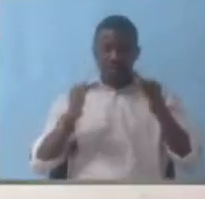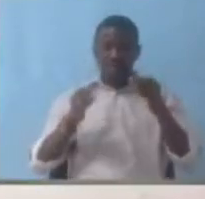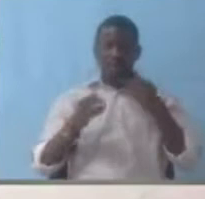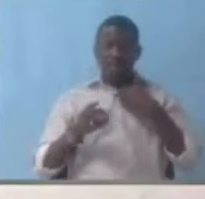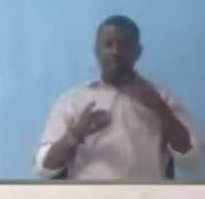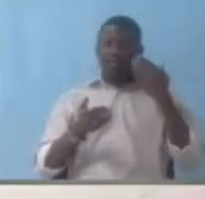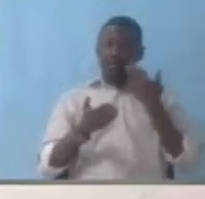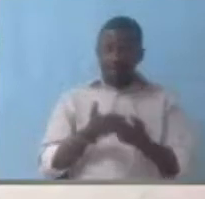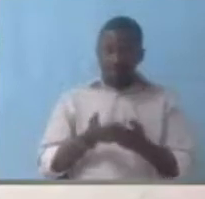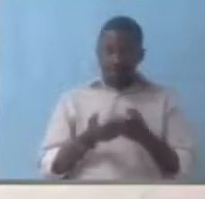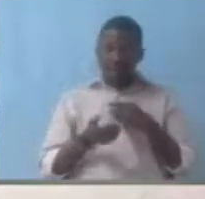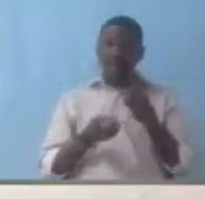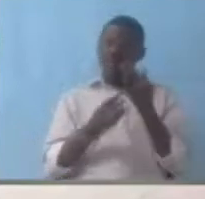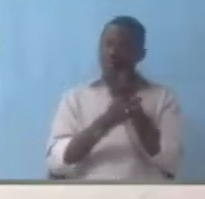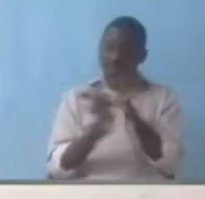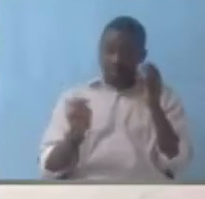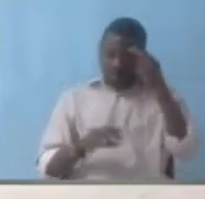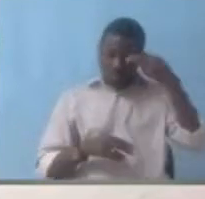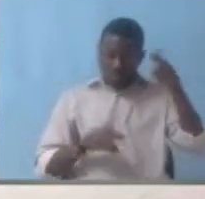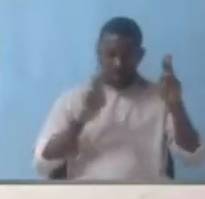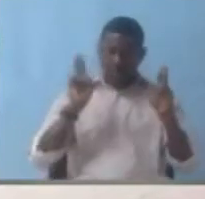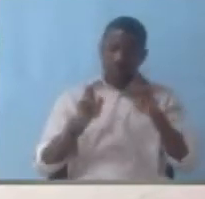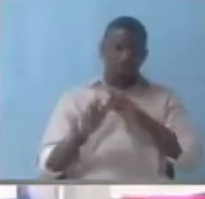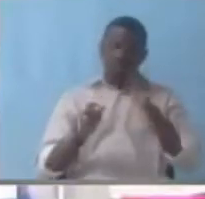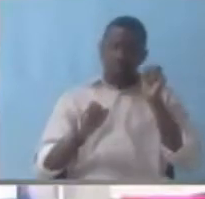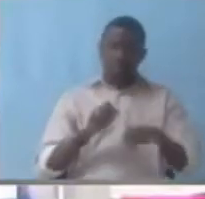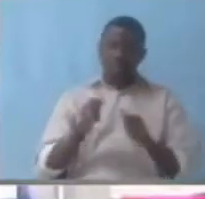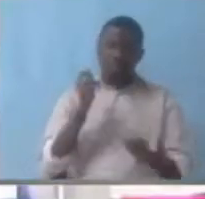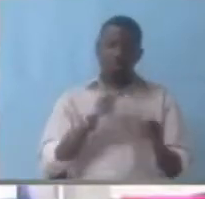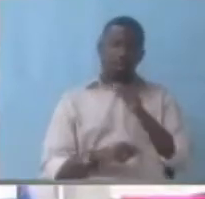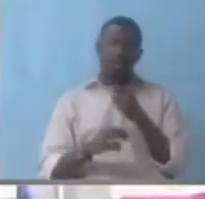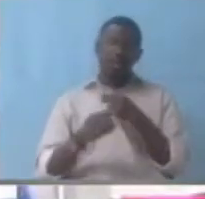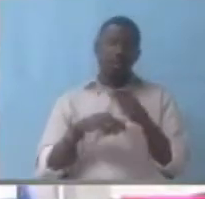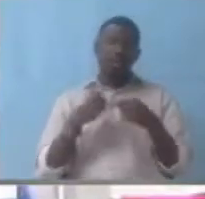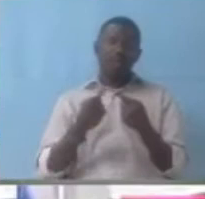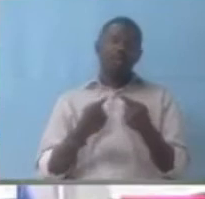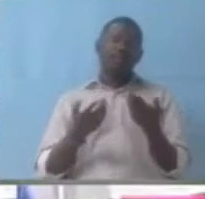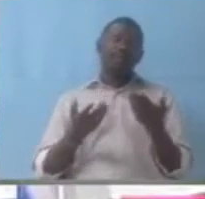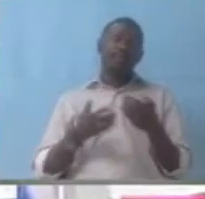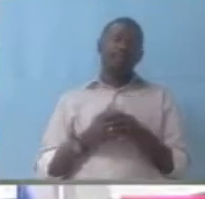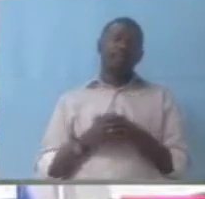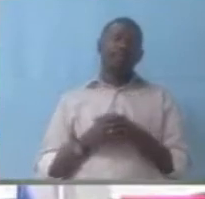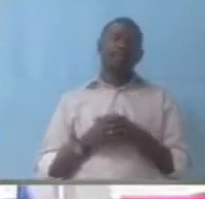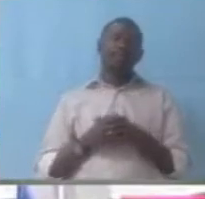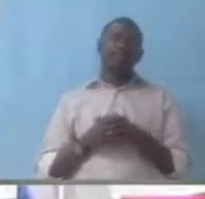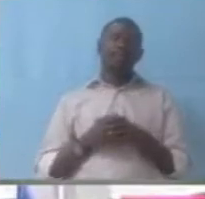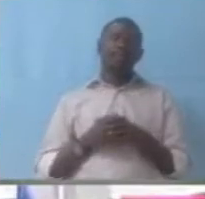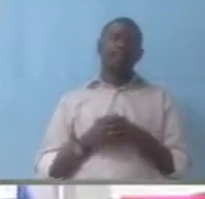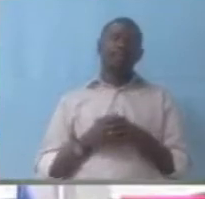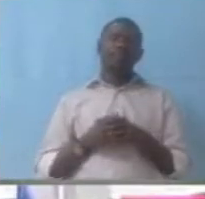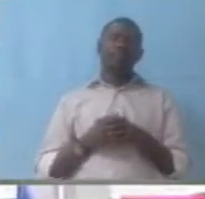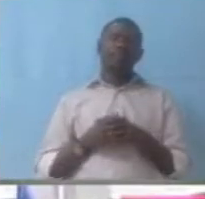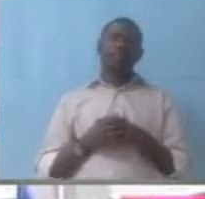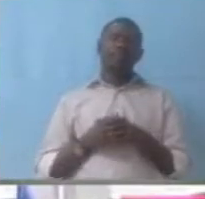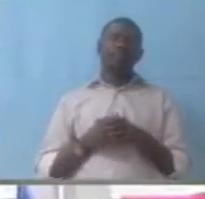bulale kitio ye bulale anite murundi nola ye kitindi ikwe bango nyanto tinyal minge wale ye kuol minge. The overriding power